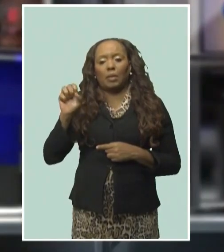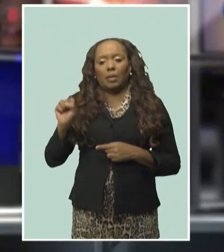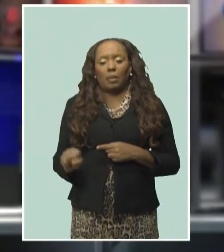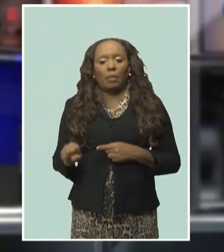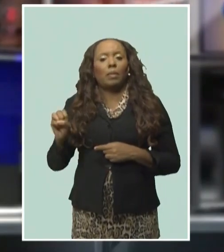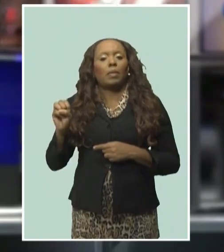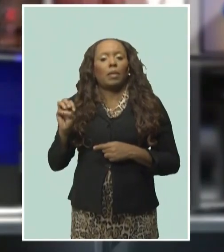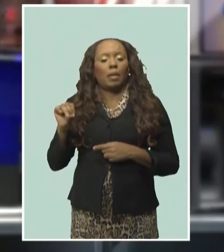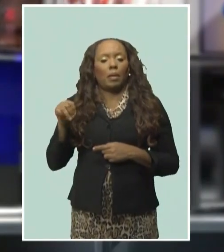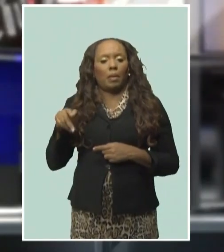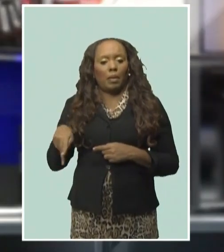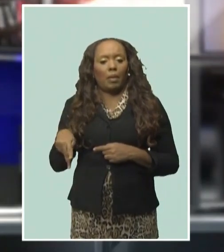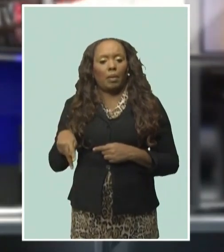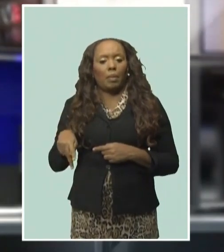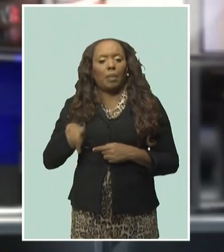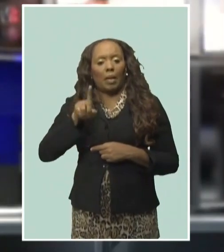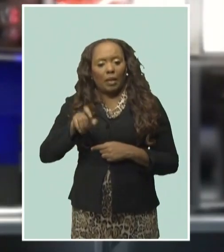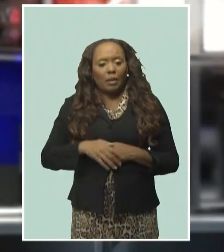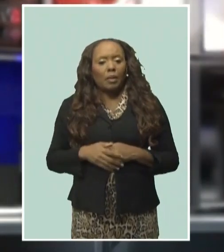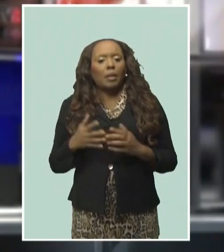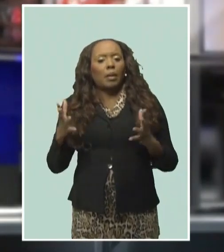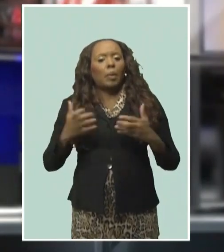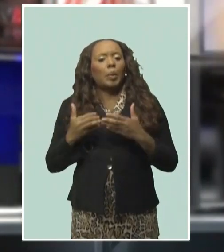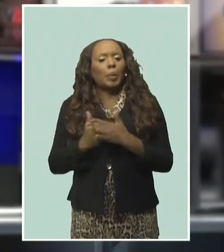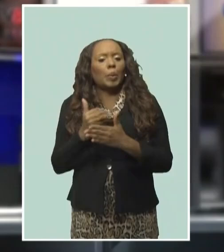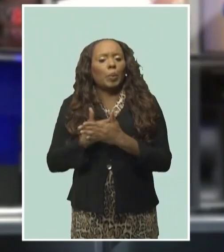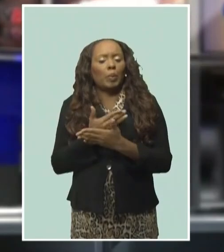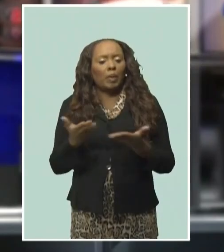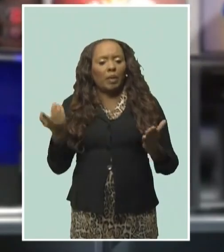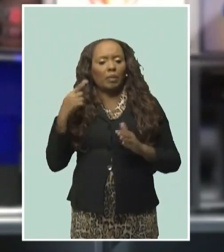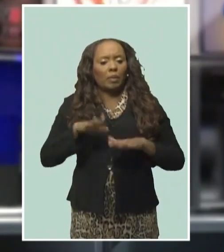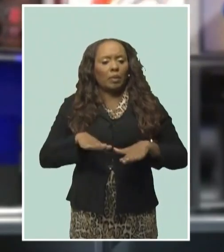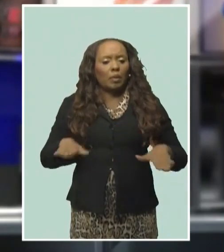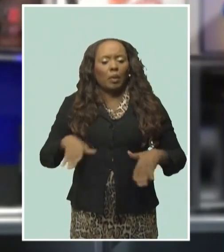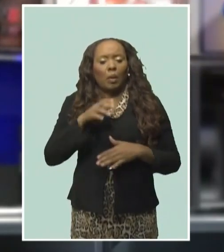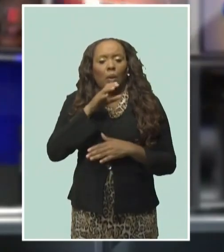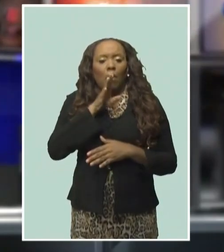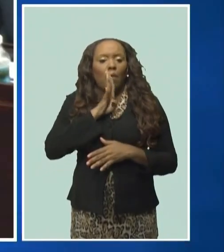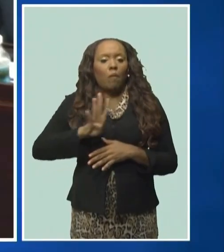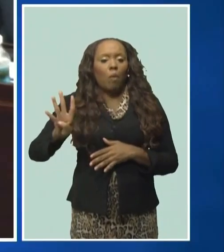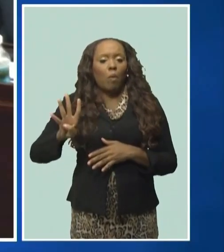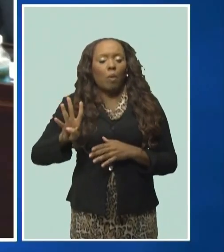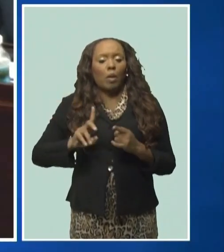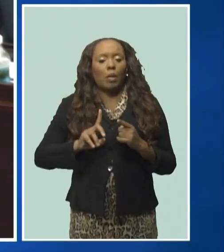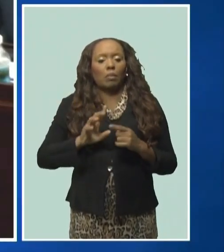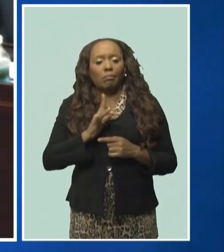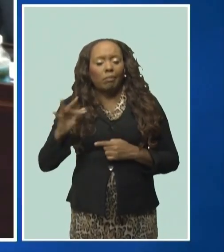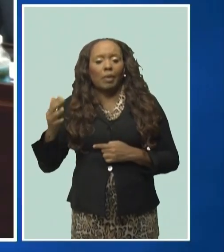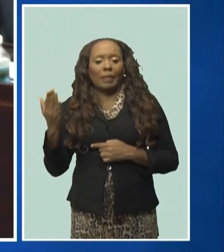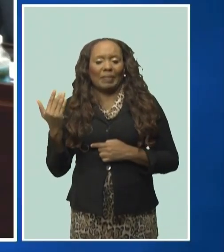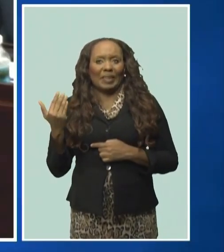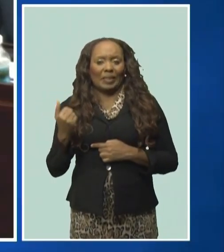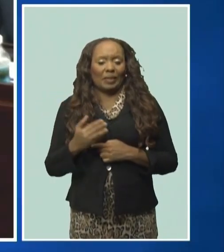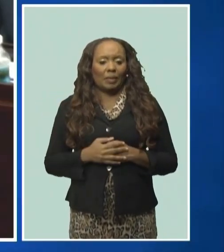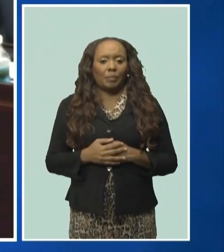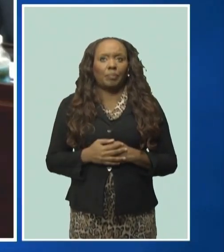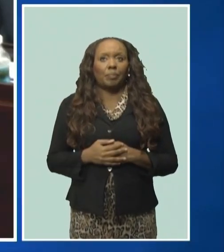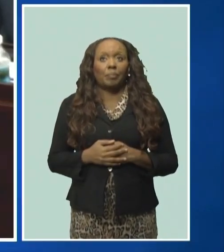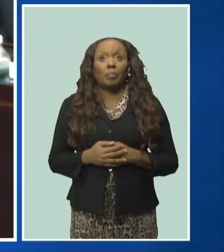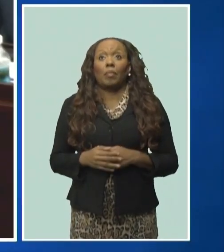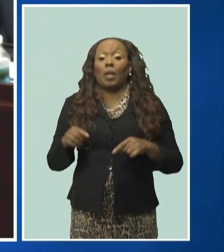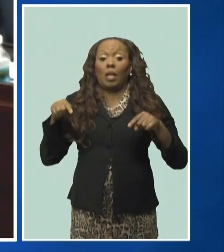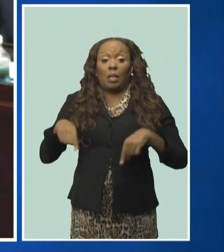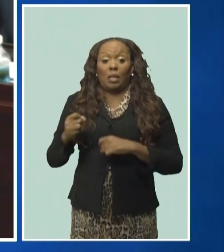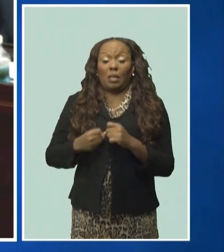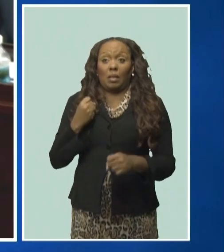new features to their offerings for children between the ages of 4 and 15. This year, we are looking at